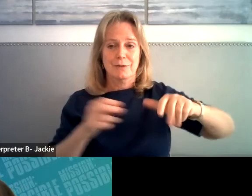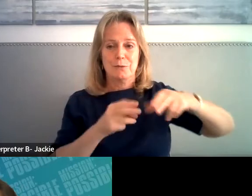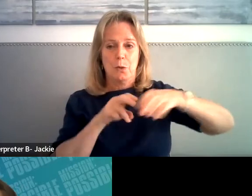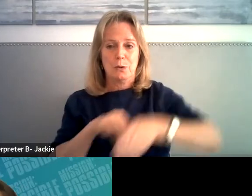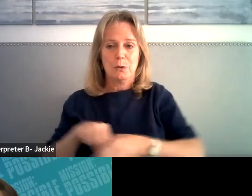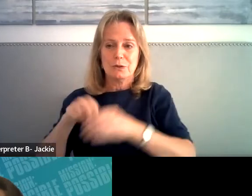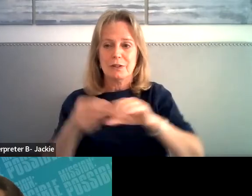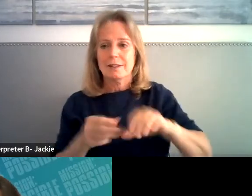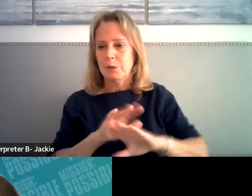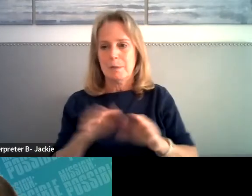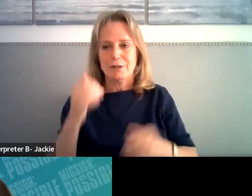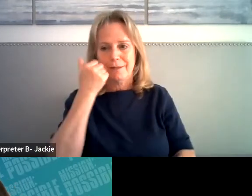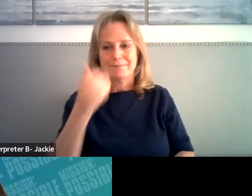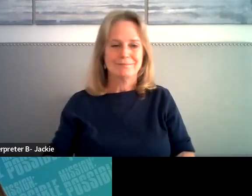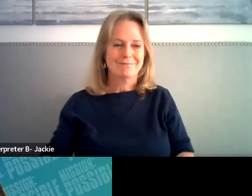Don't be shy.